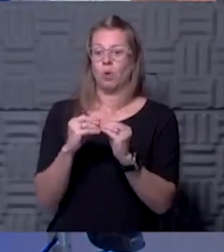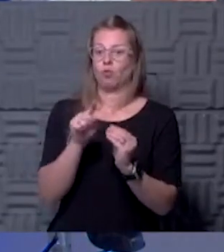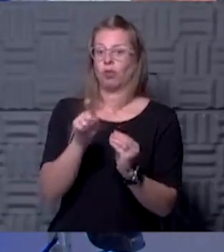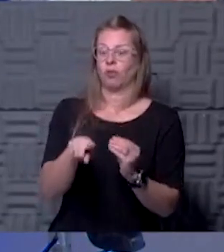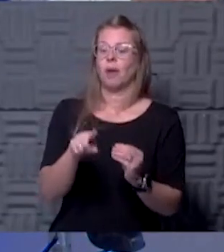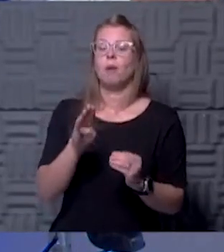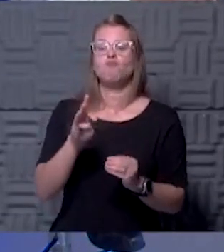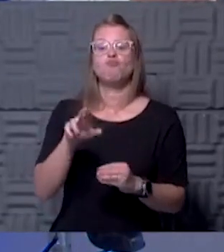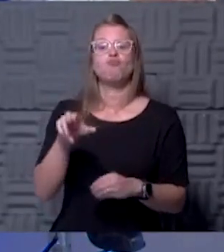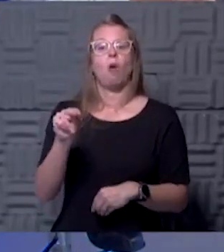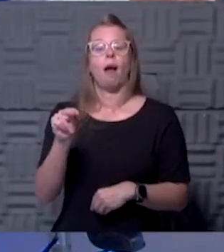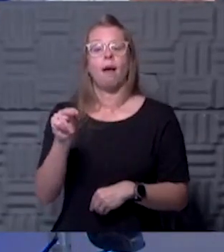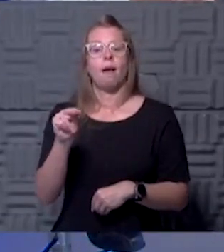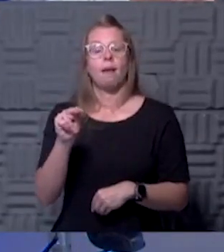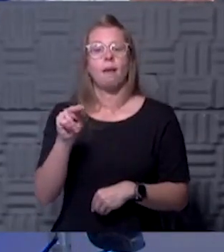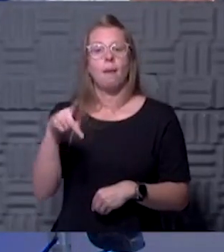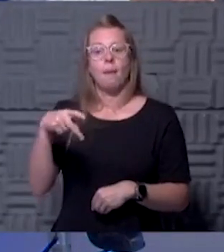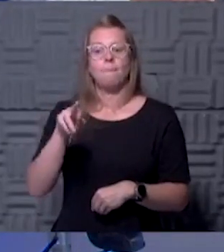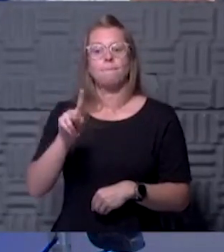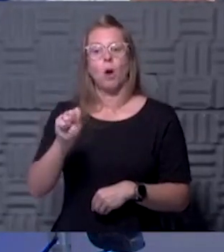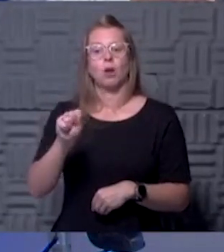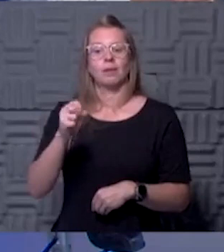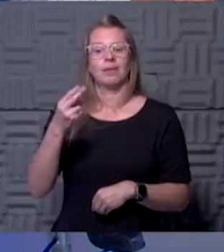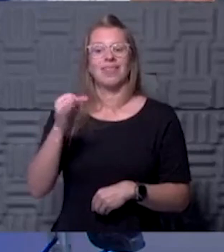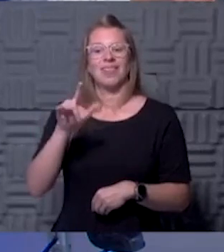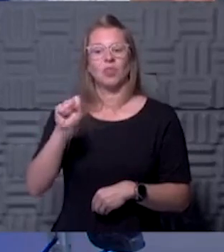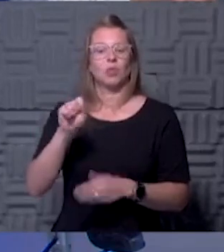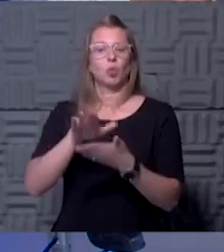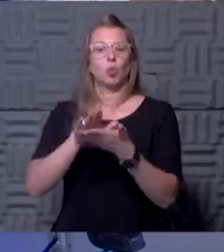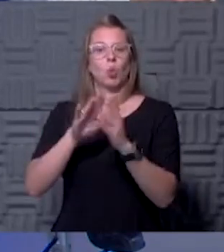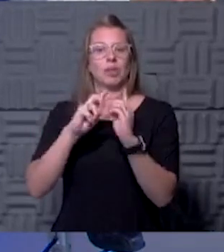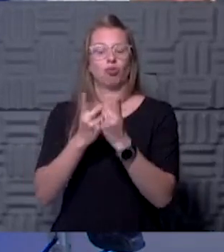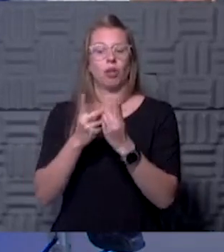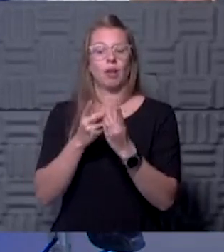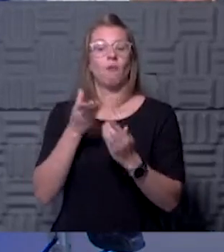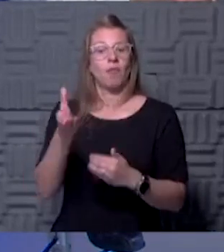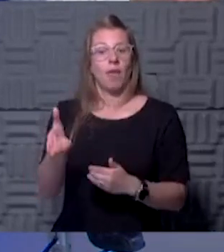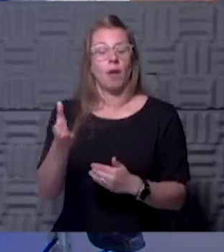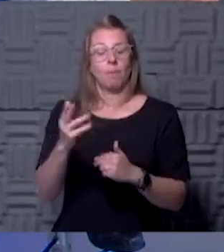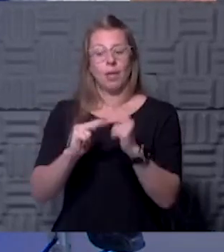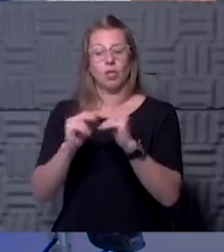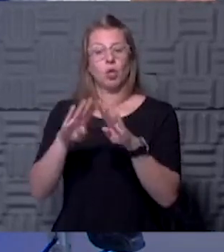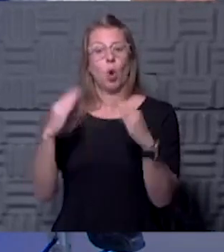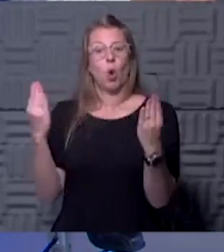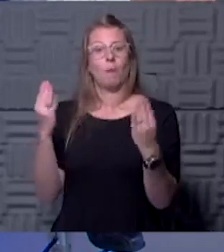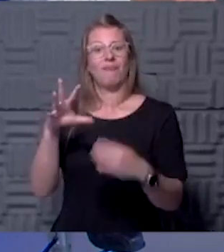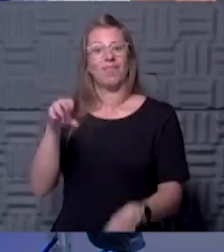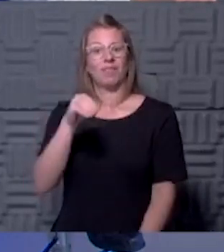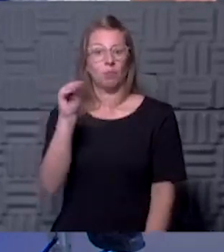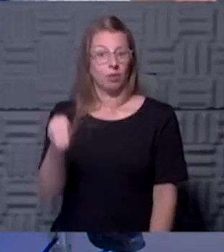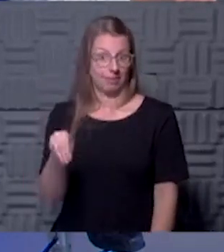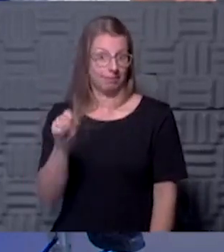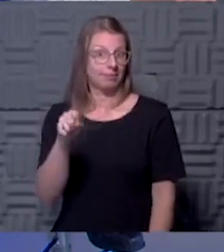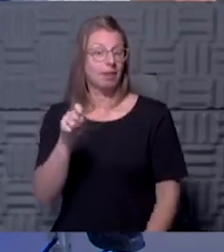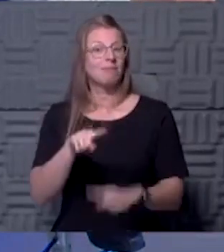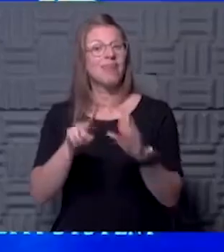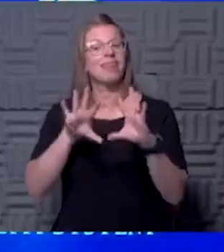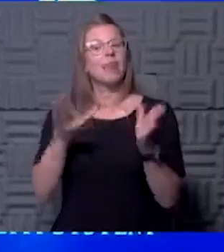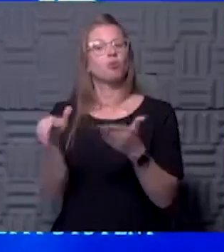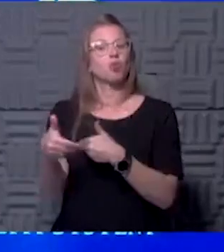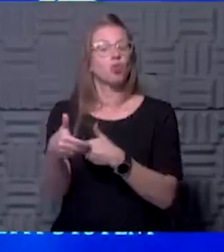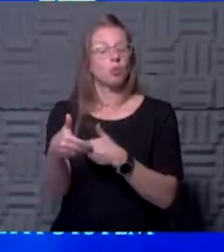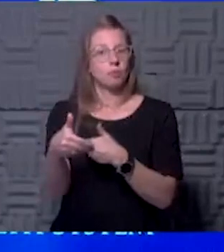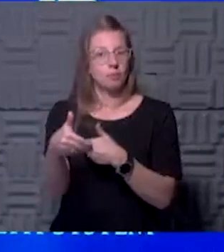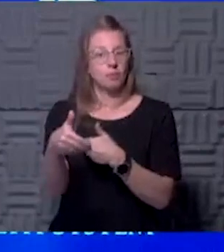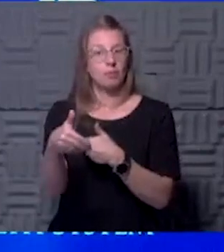right, Brian is in the Park Hill School District, and he said over there they have the buildings open at 50%, but classrooms are going to